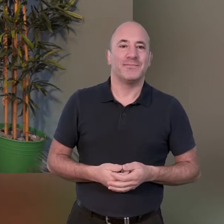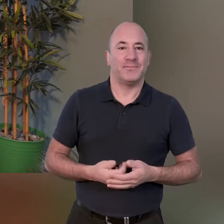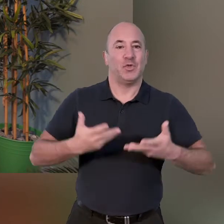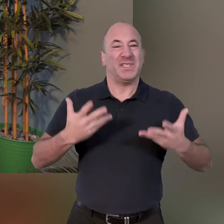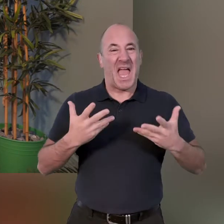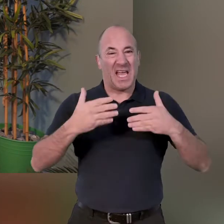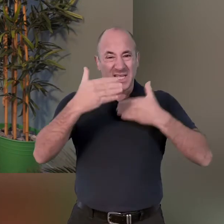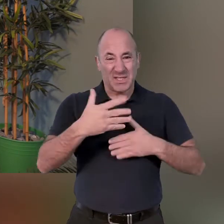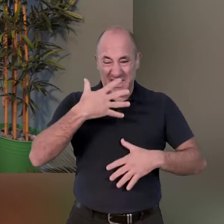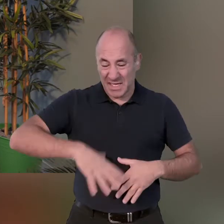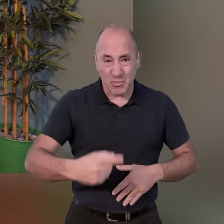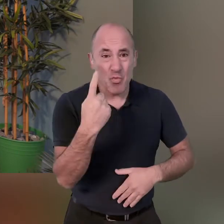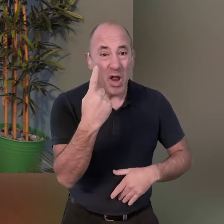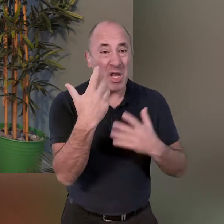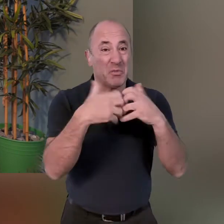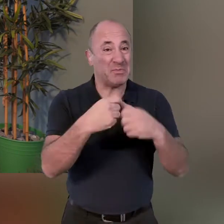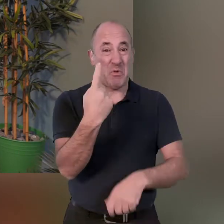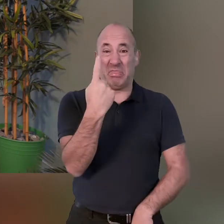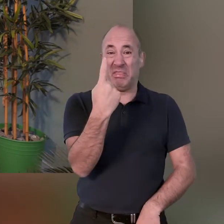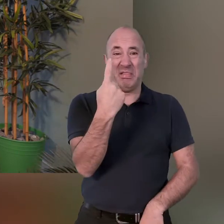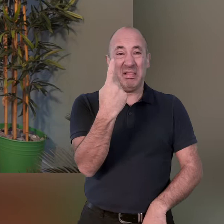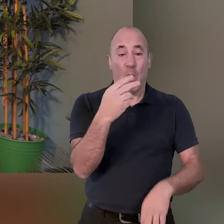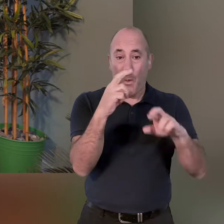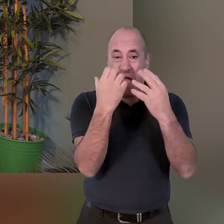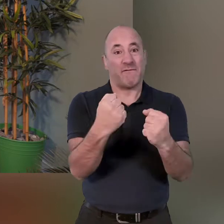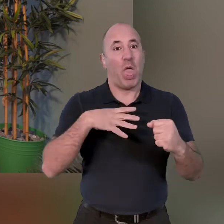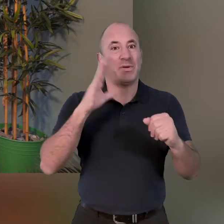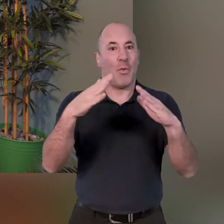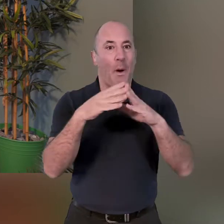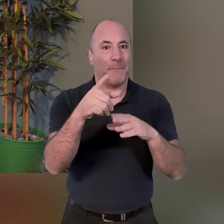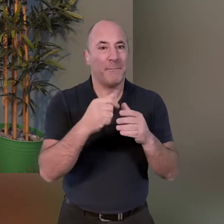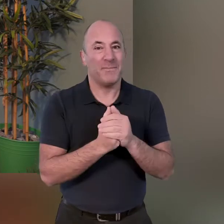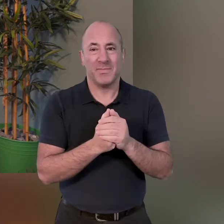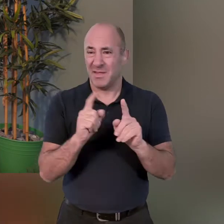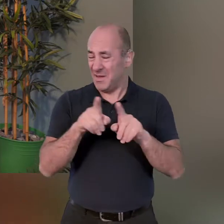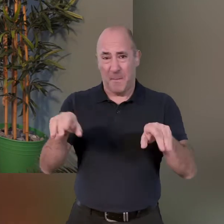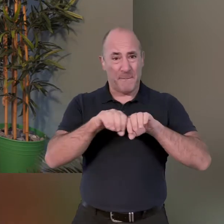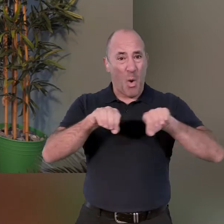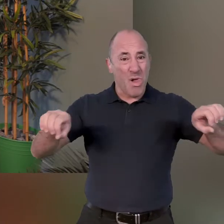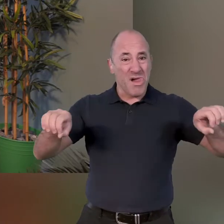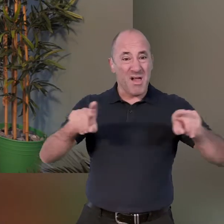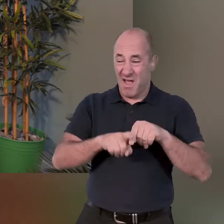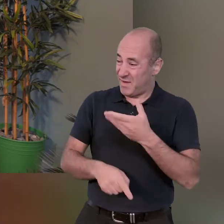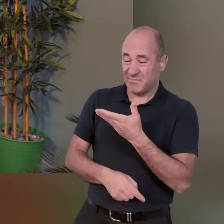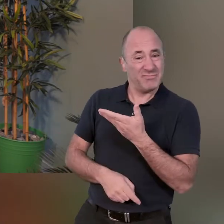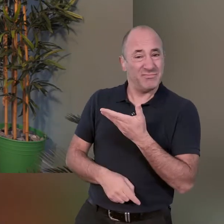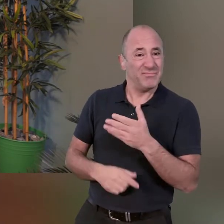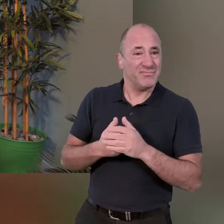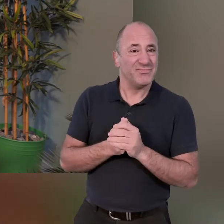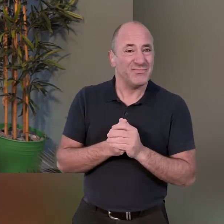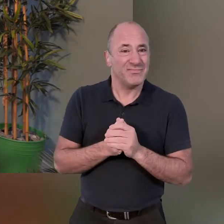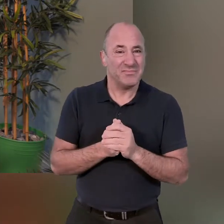home. Today's session will only require one piece of equipment and hopefully you've got something like it at home. You'll just need a pole like the one I've